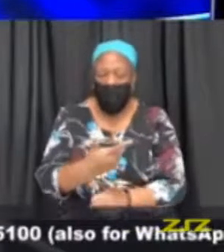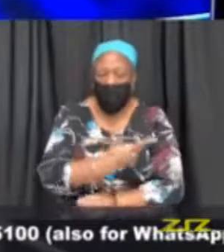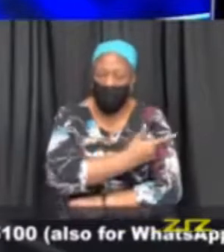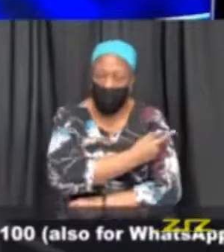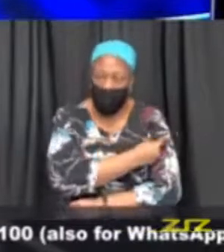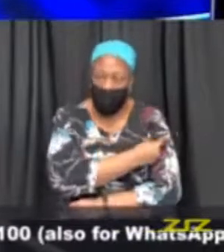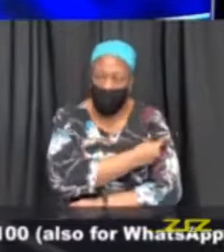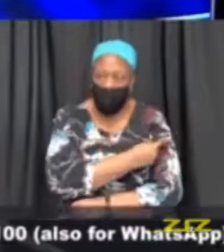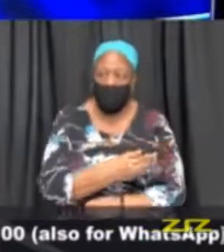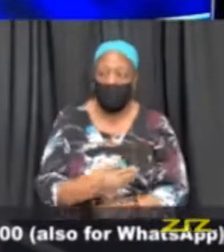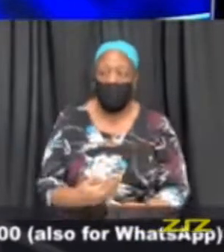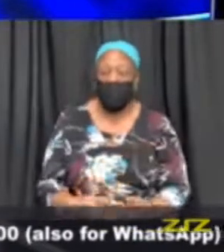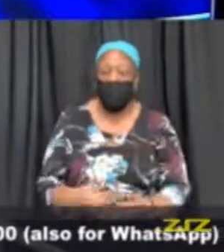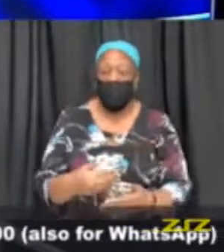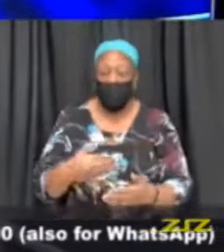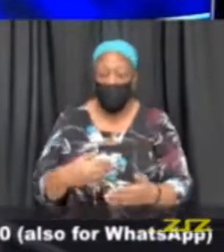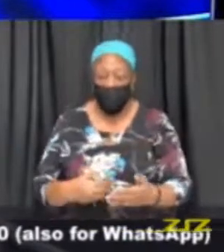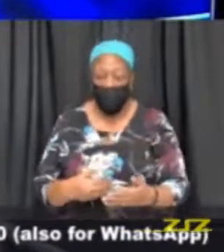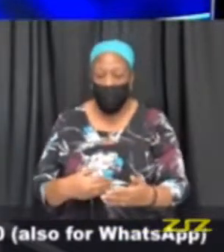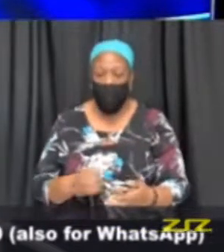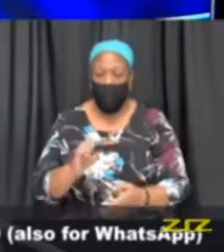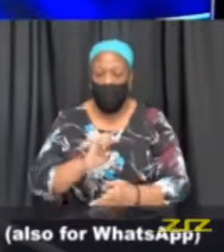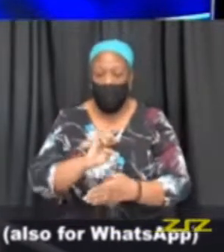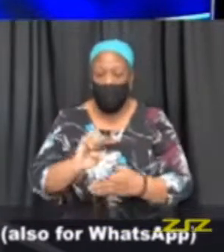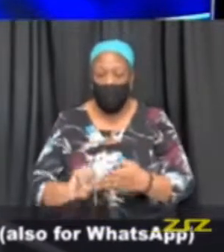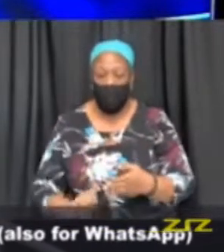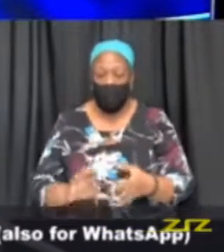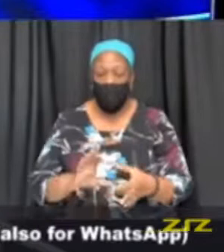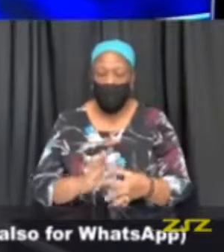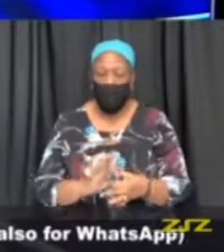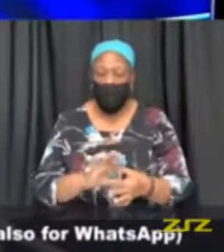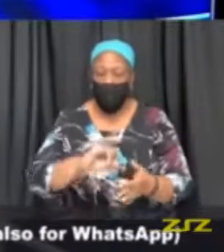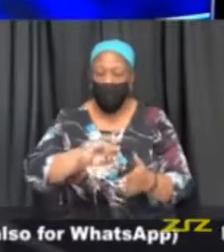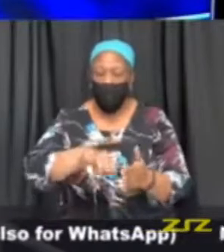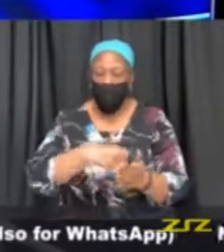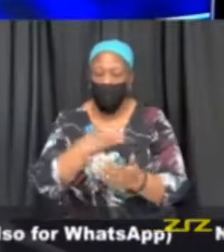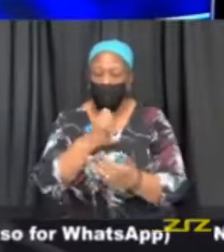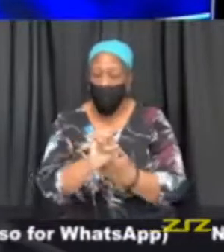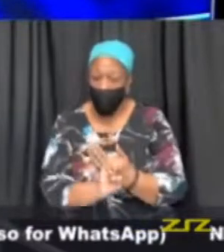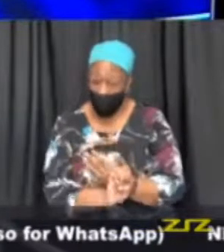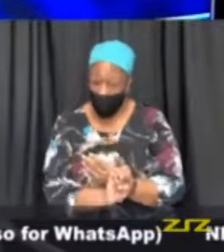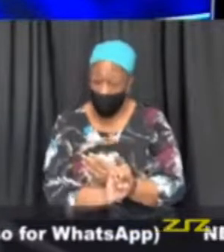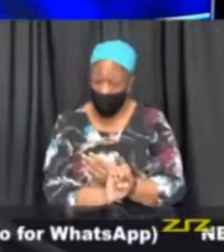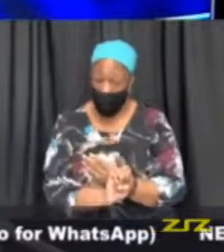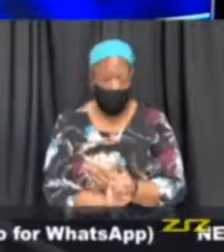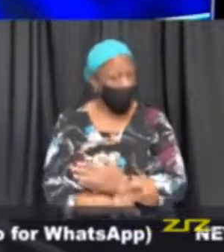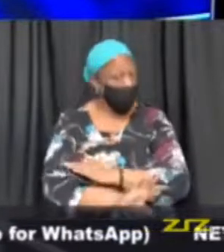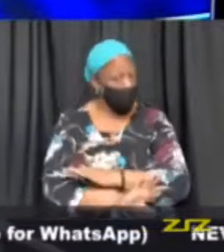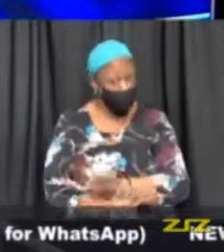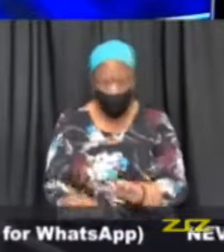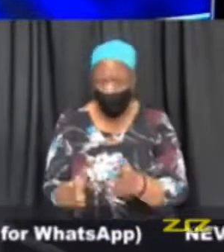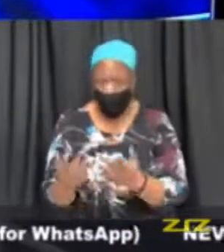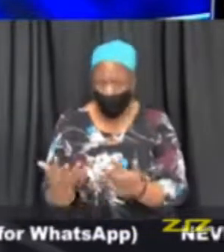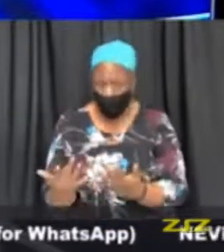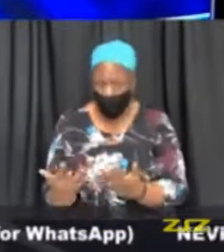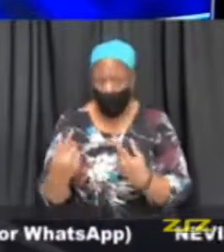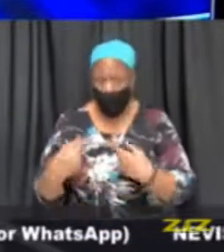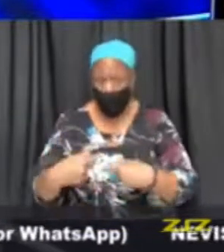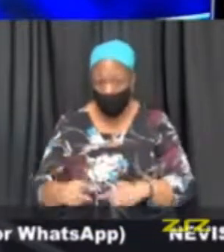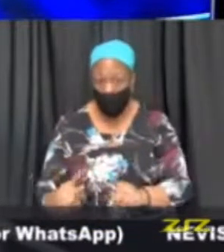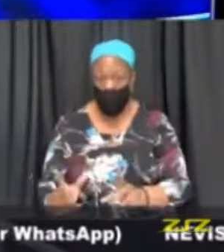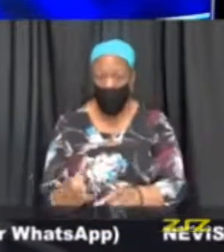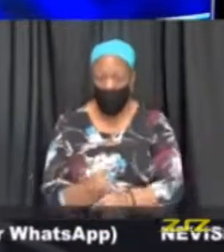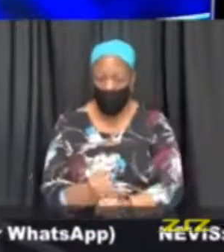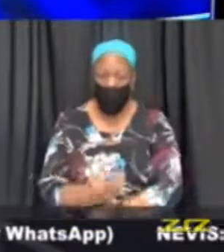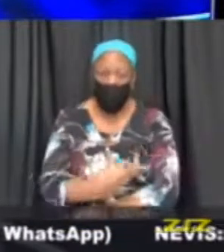before the end of June. So do not run out of time. Do not wait. Vaccinate.